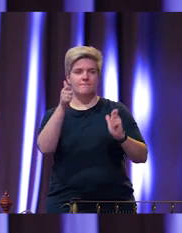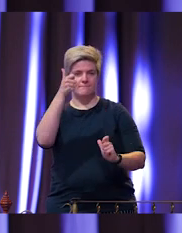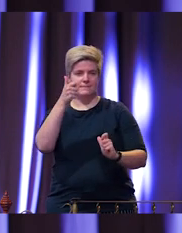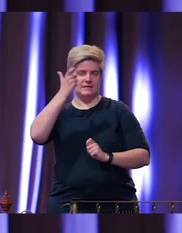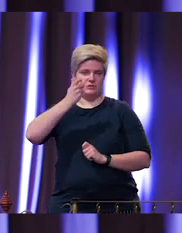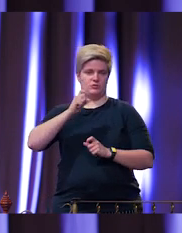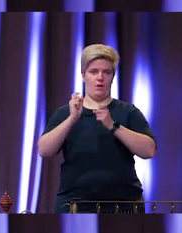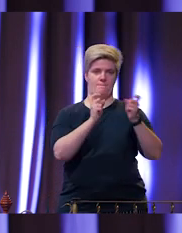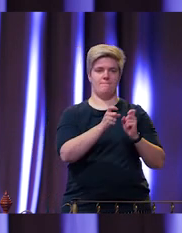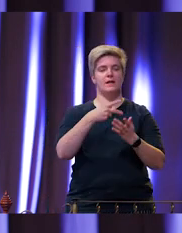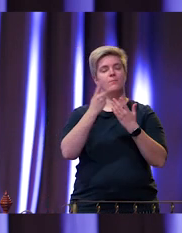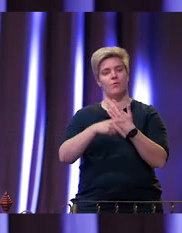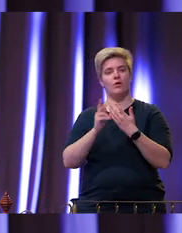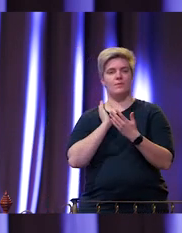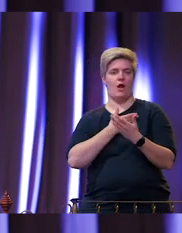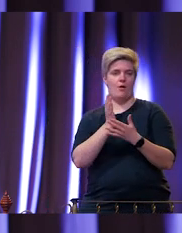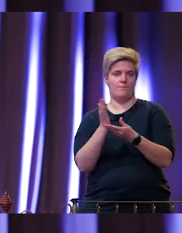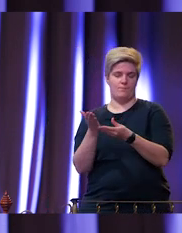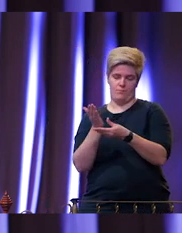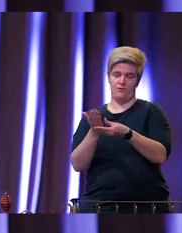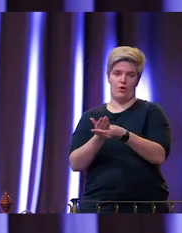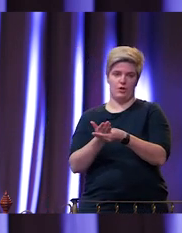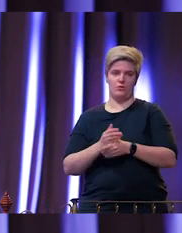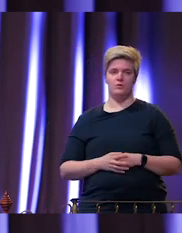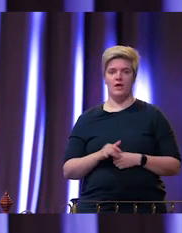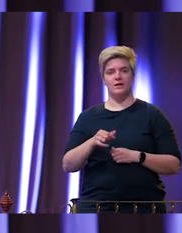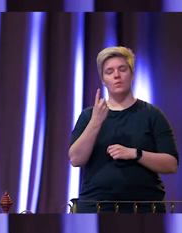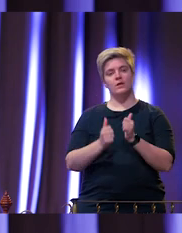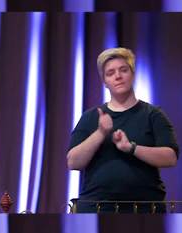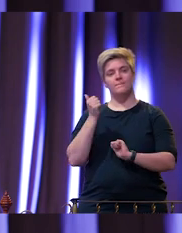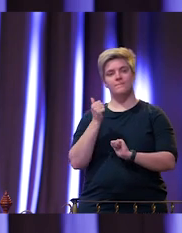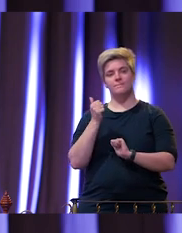we have in our portfolio, but is certainly, I think, one of the most impactful.